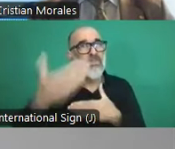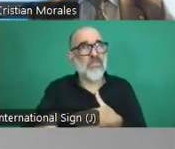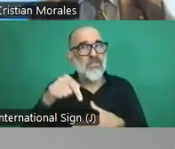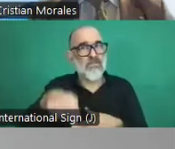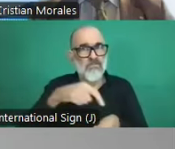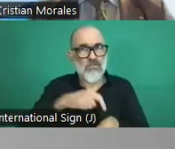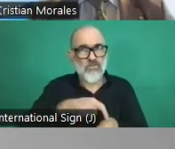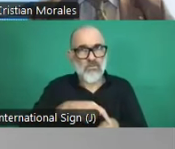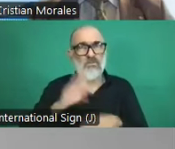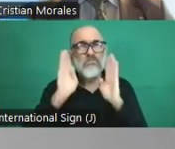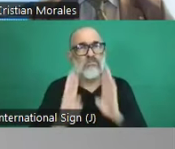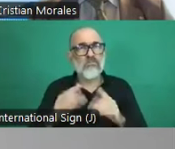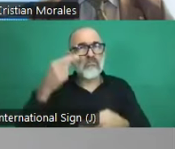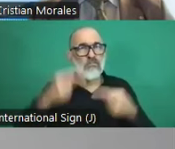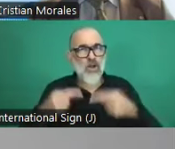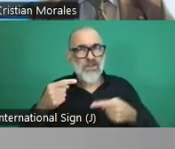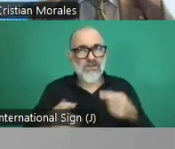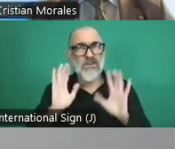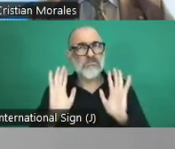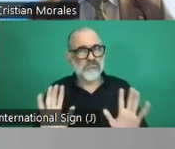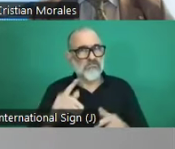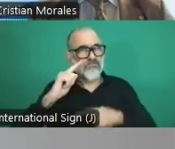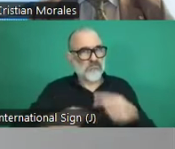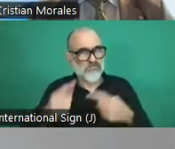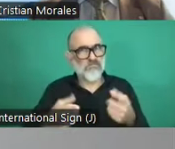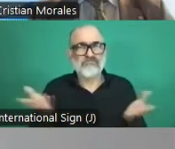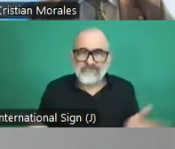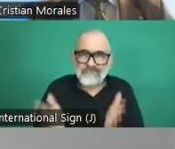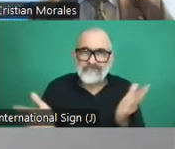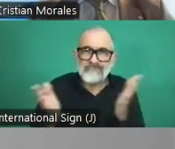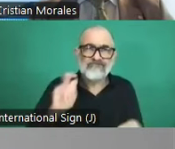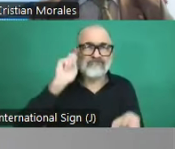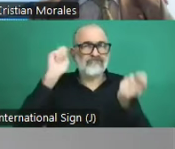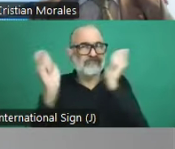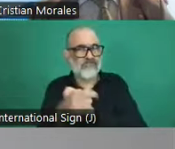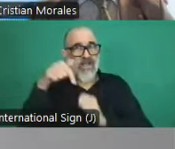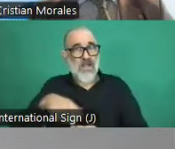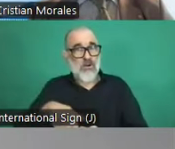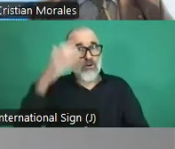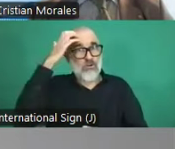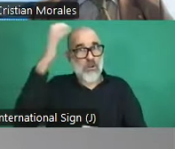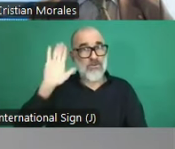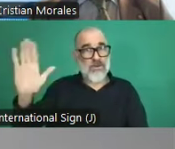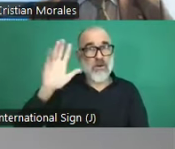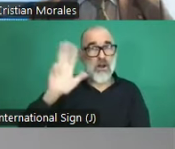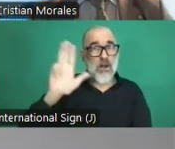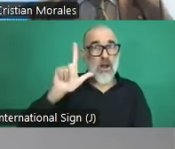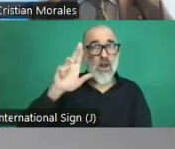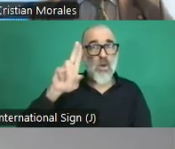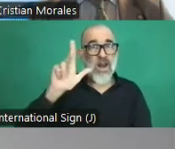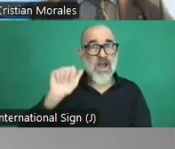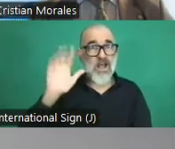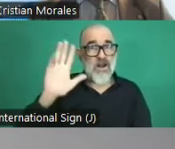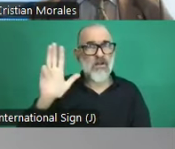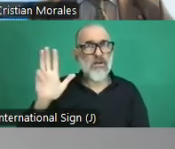country. Now, President Lula's government is reviving structural actions and policies that are a model for the